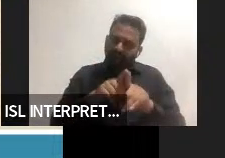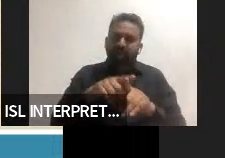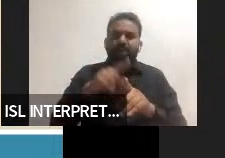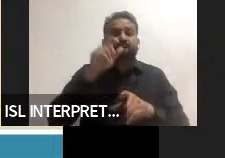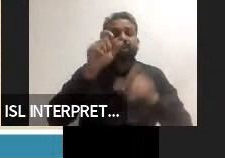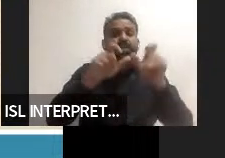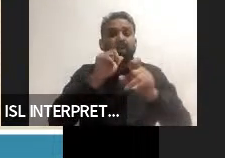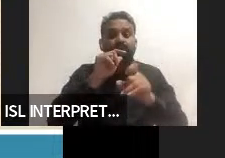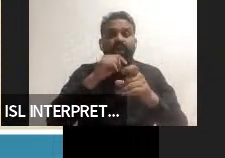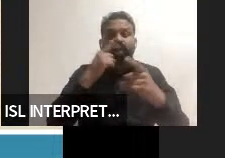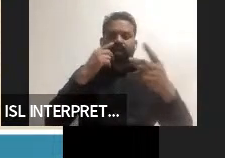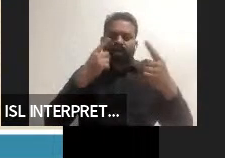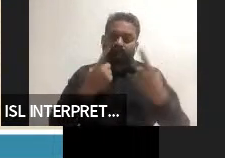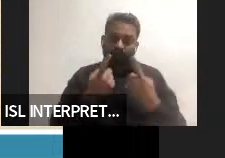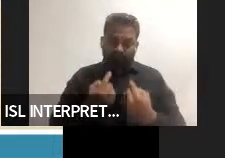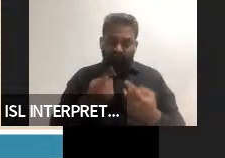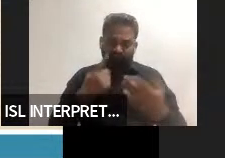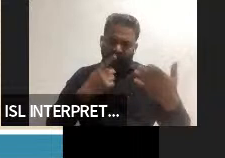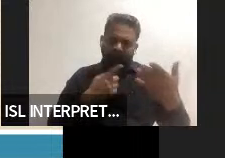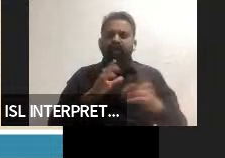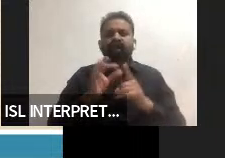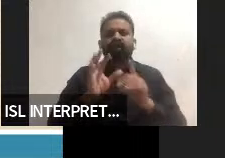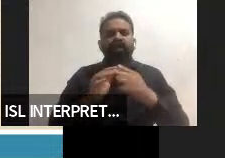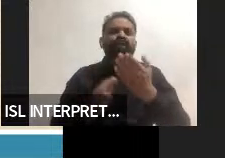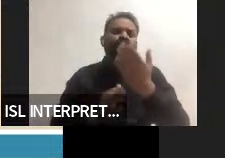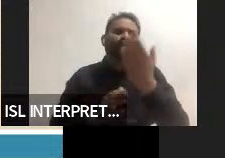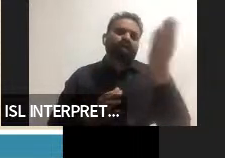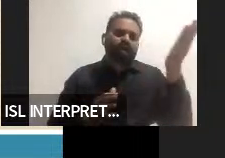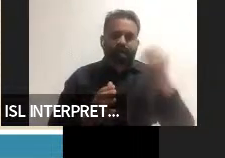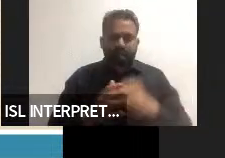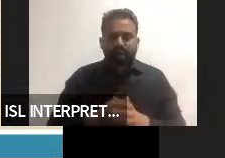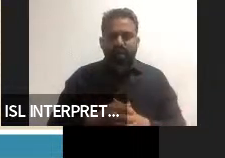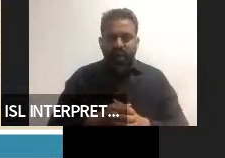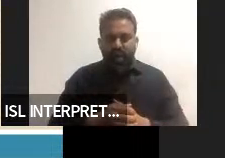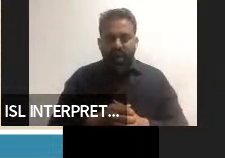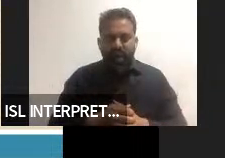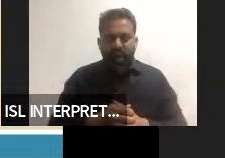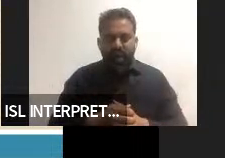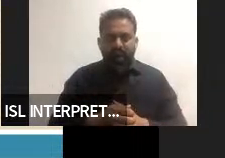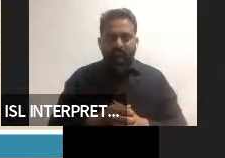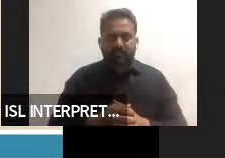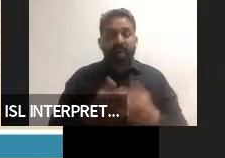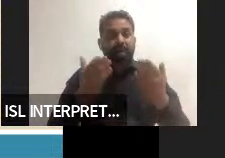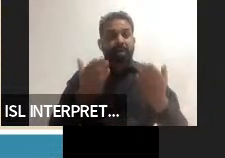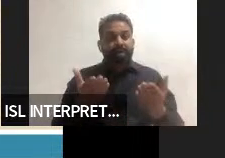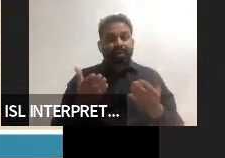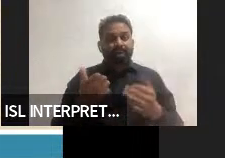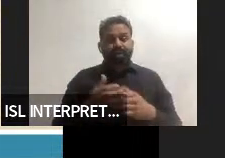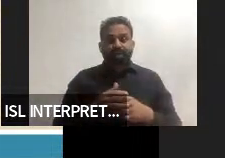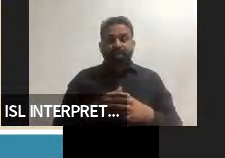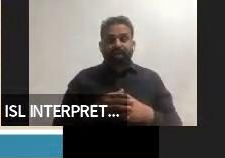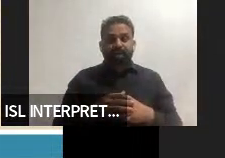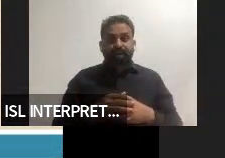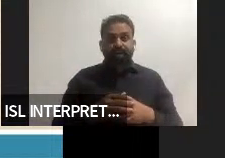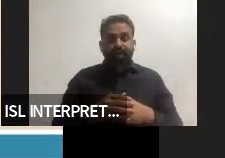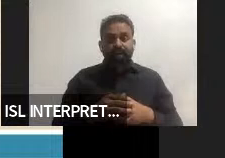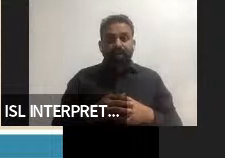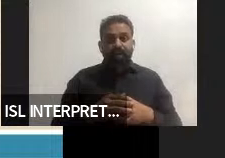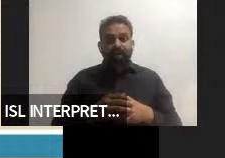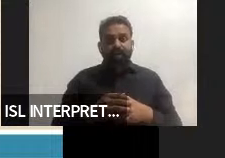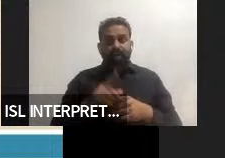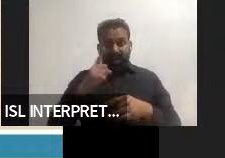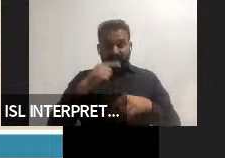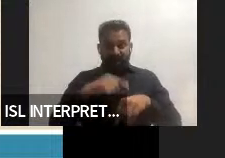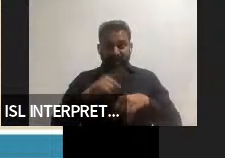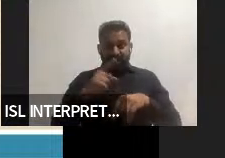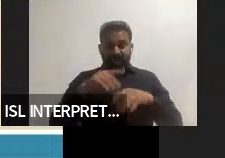are marking, they also do that in sometimes. Now, once you prepare the table